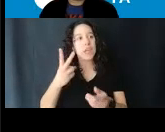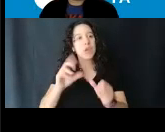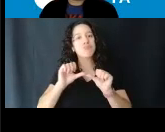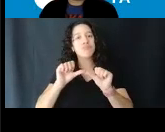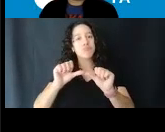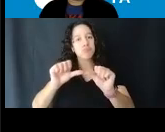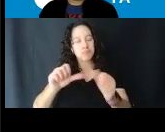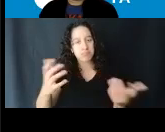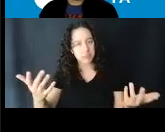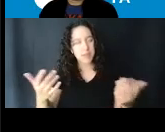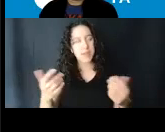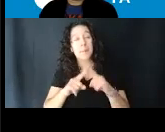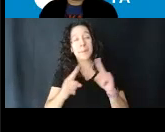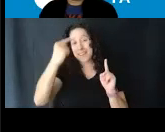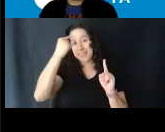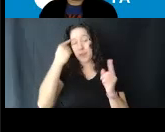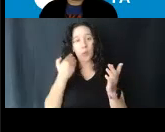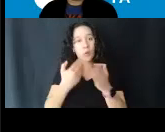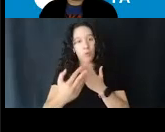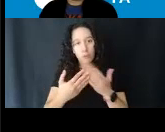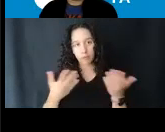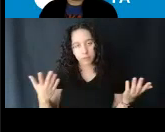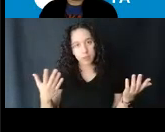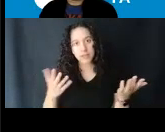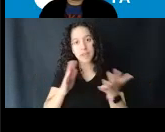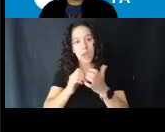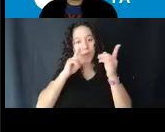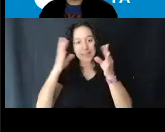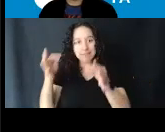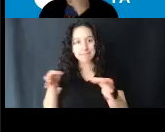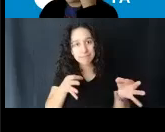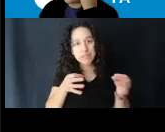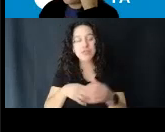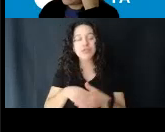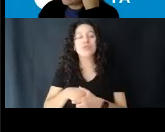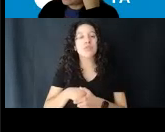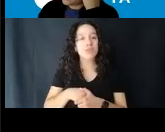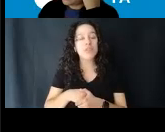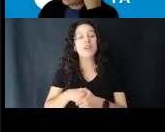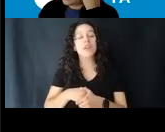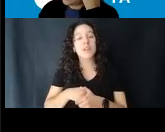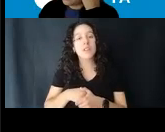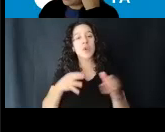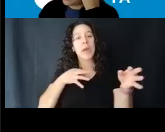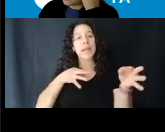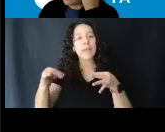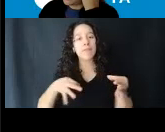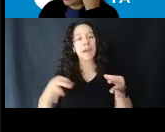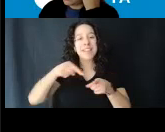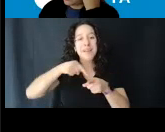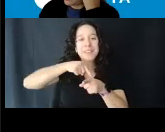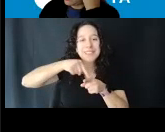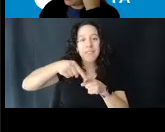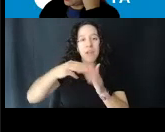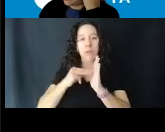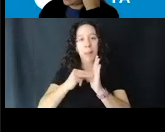do think, regardless of how they decide to kind of define those specific mechanisms, I do